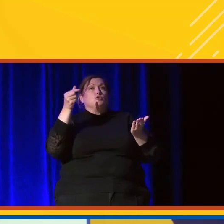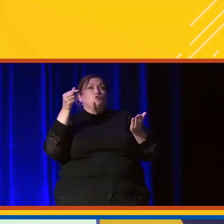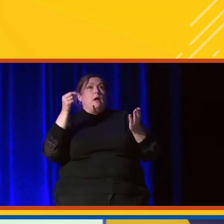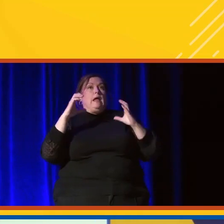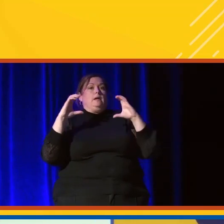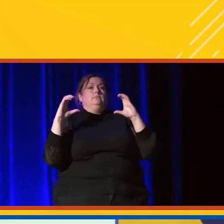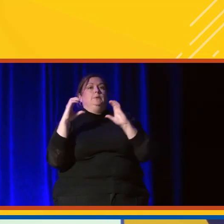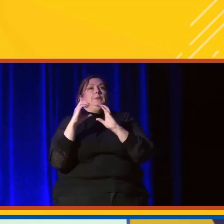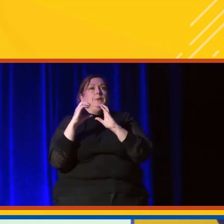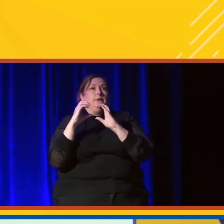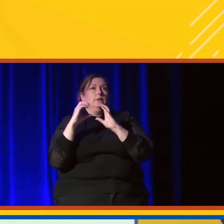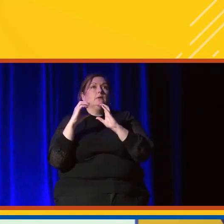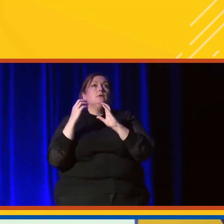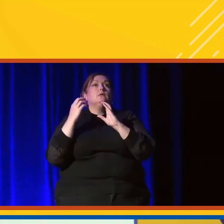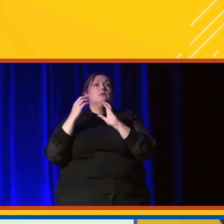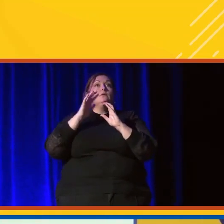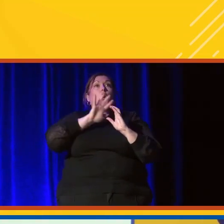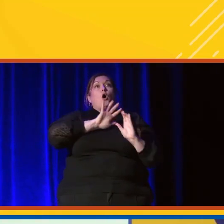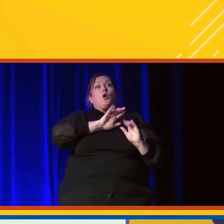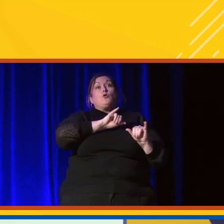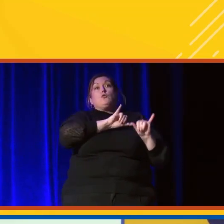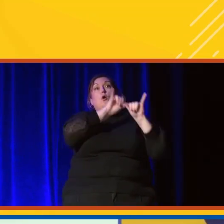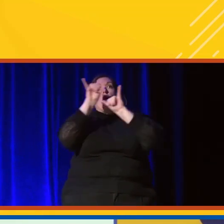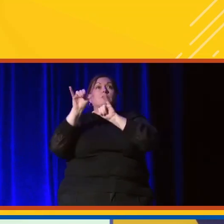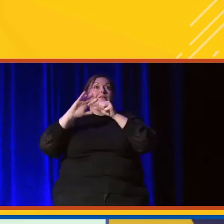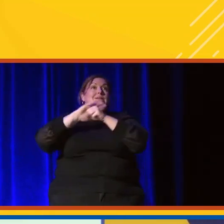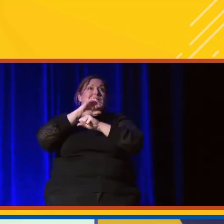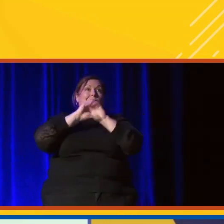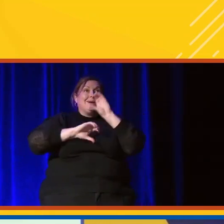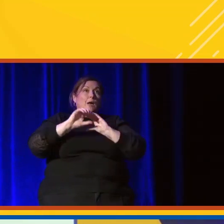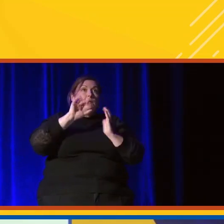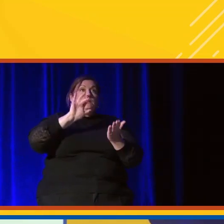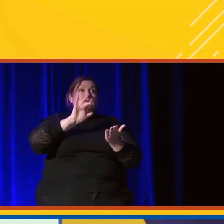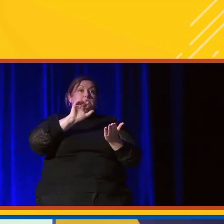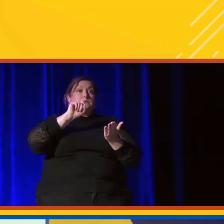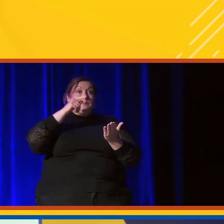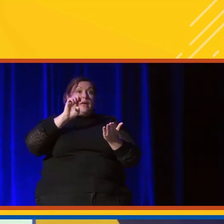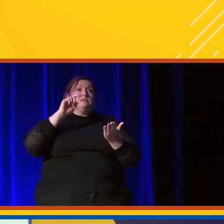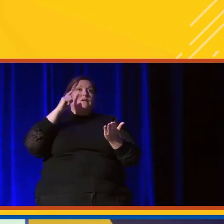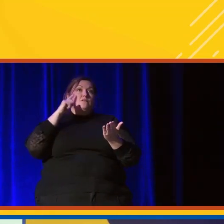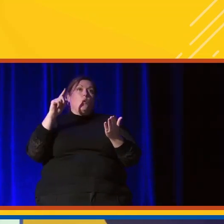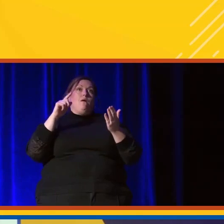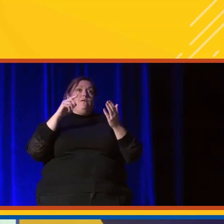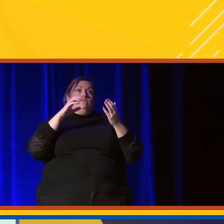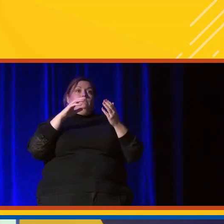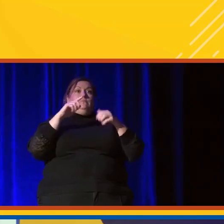resolution across this entire chemical space of lengths and sequences.